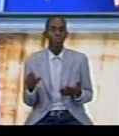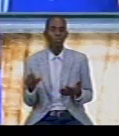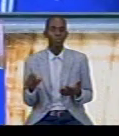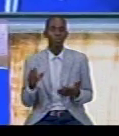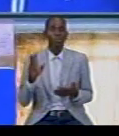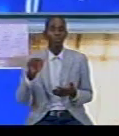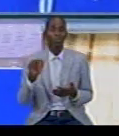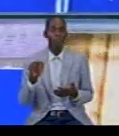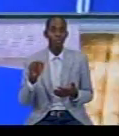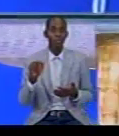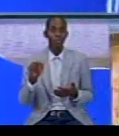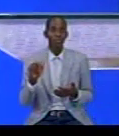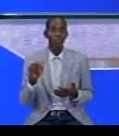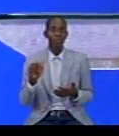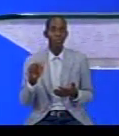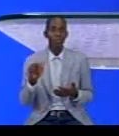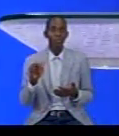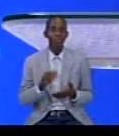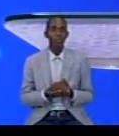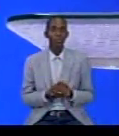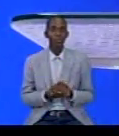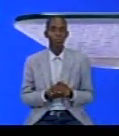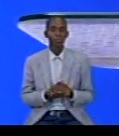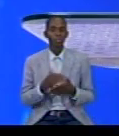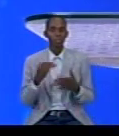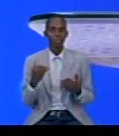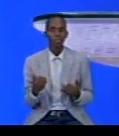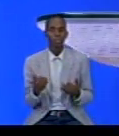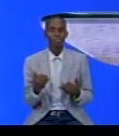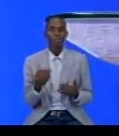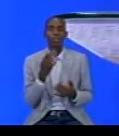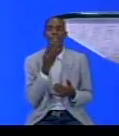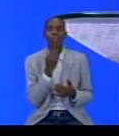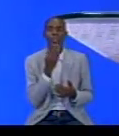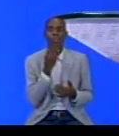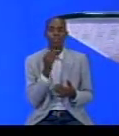verse 13, and then we're looking at